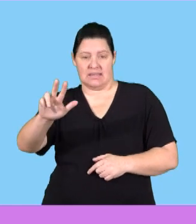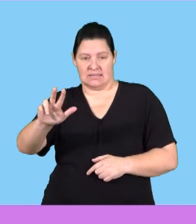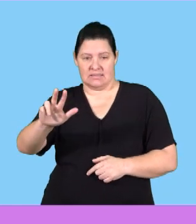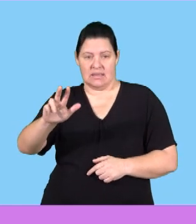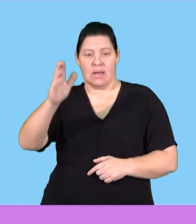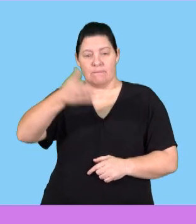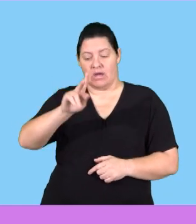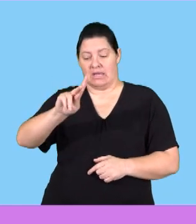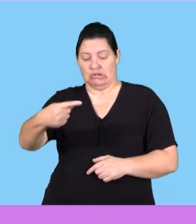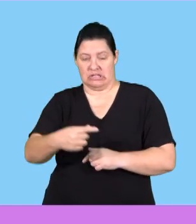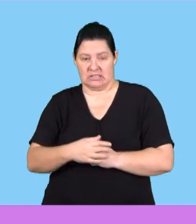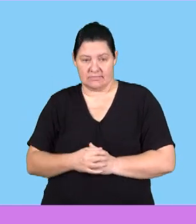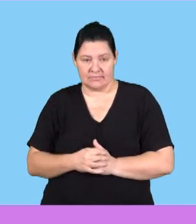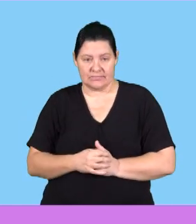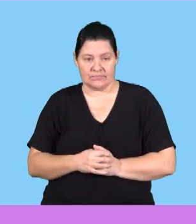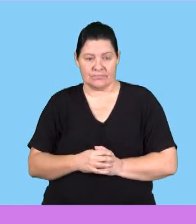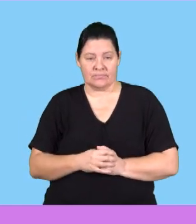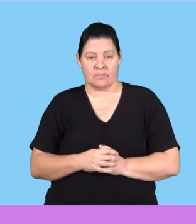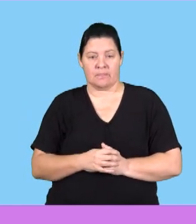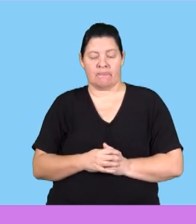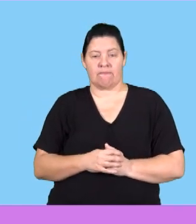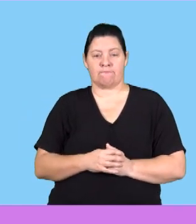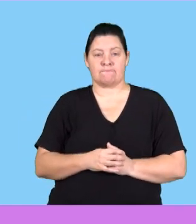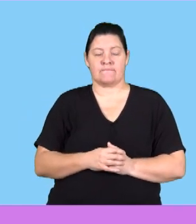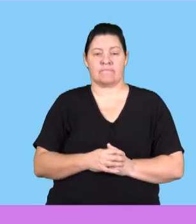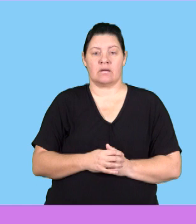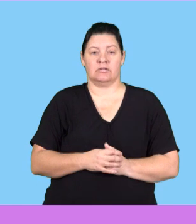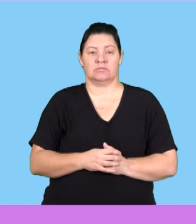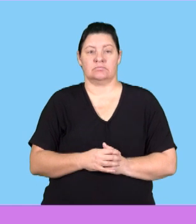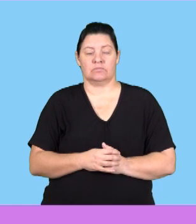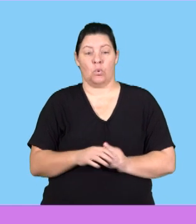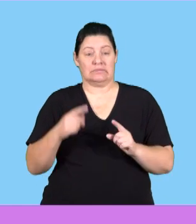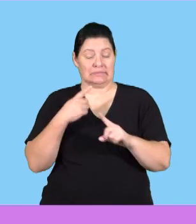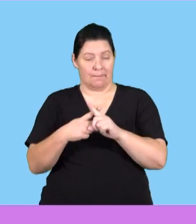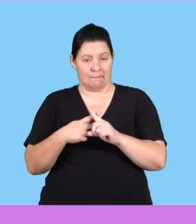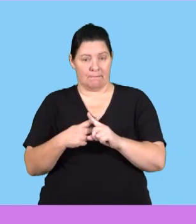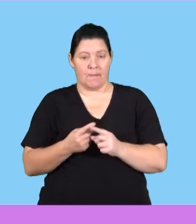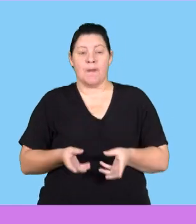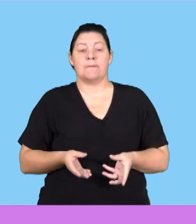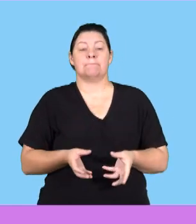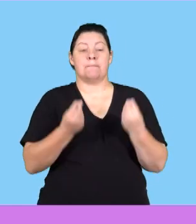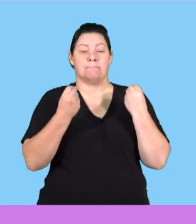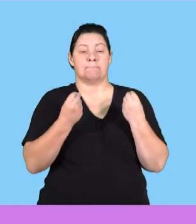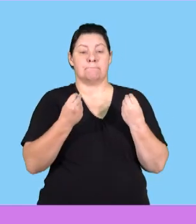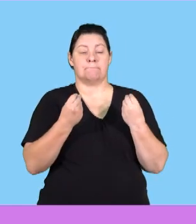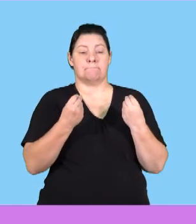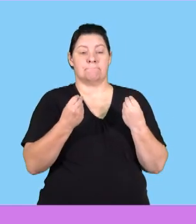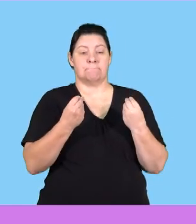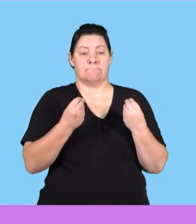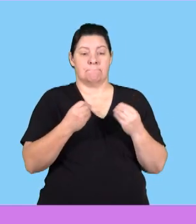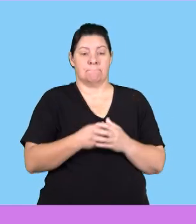33.998 per kilogram. So when we multiply, we will have